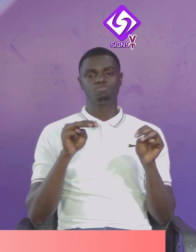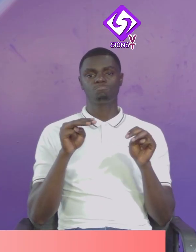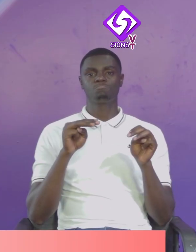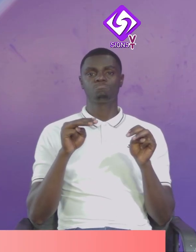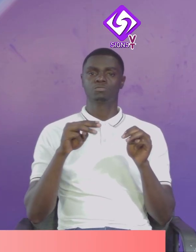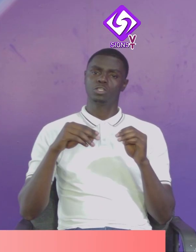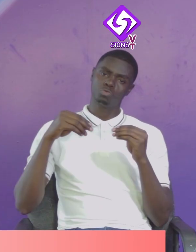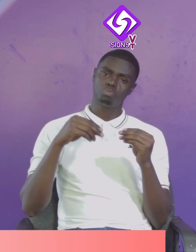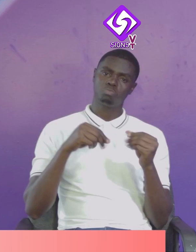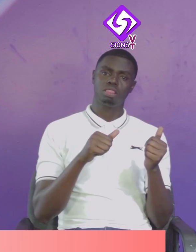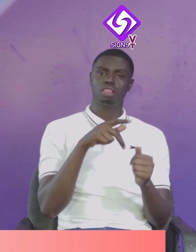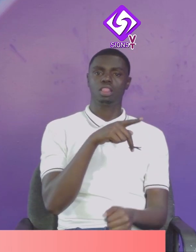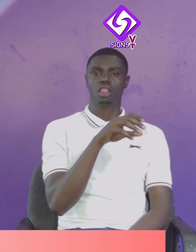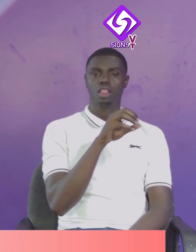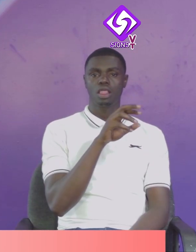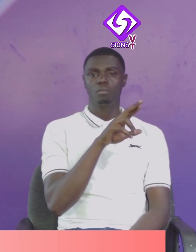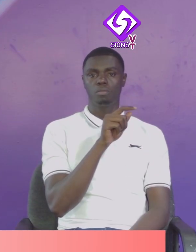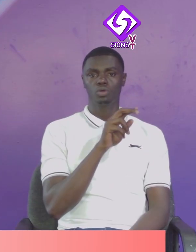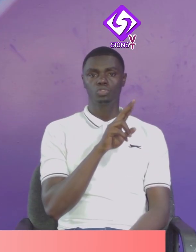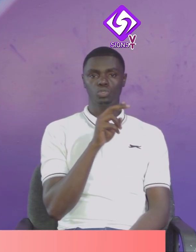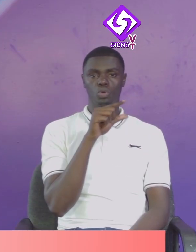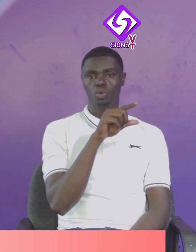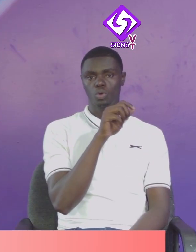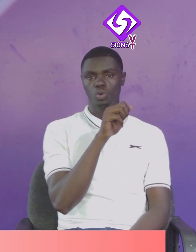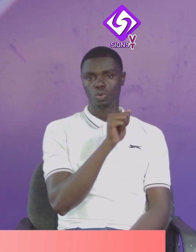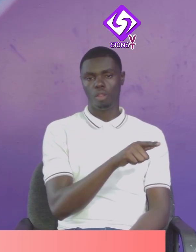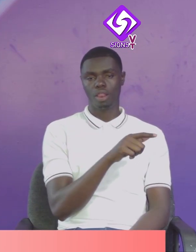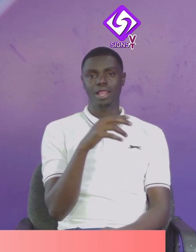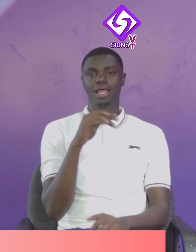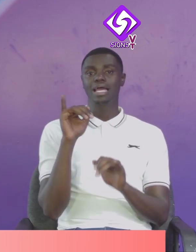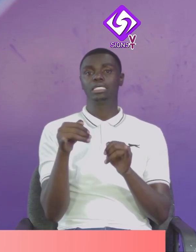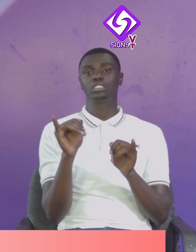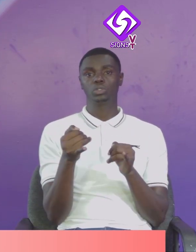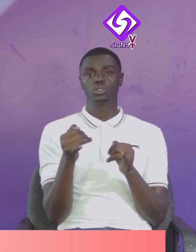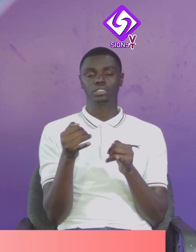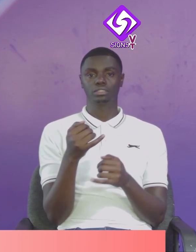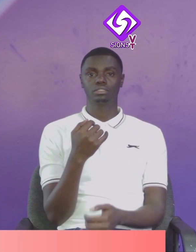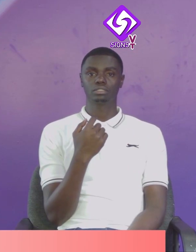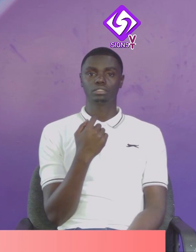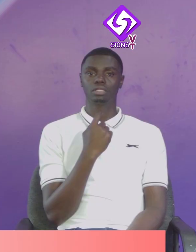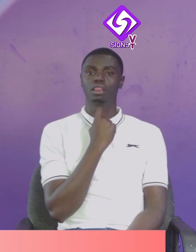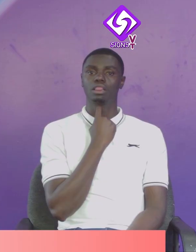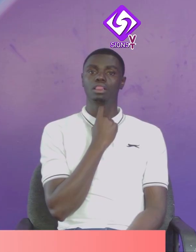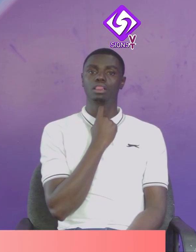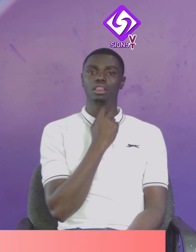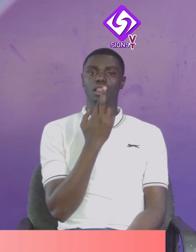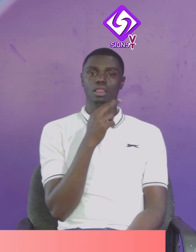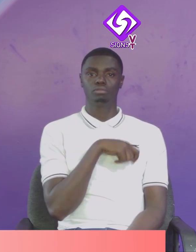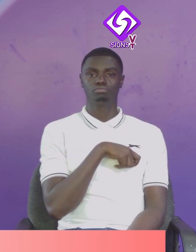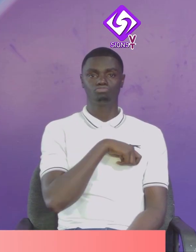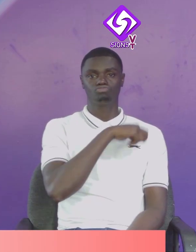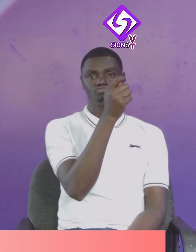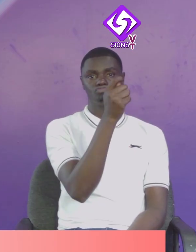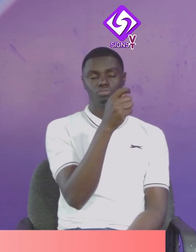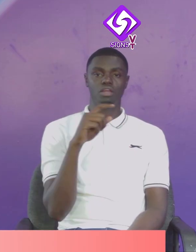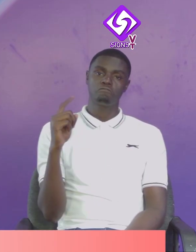hurt Portugal 2-0 with news making headlines. Cristiano Ronaldo being handed a straight red card for his first